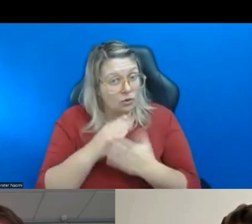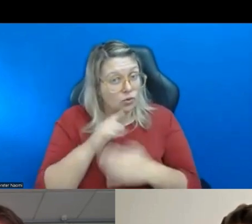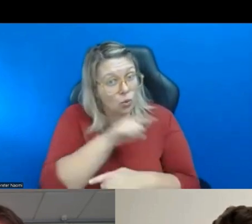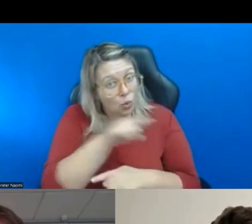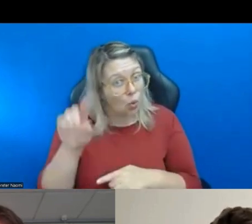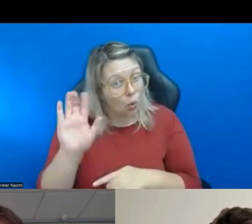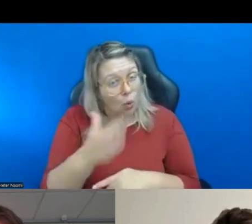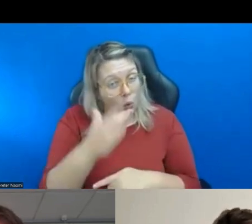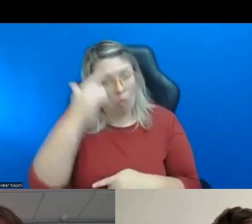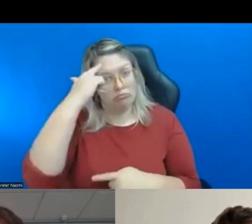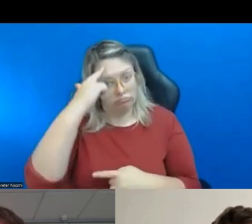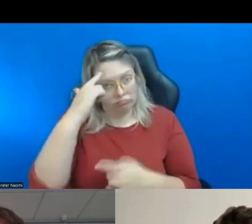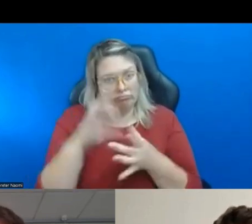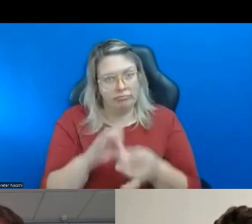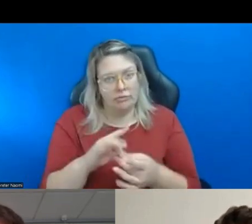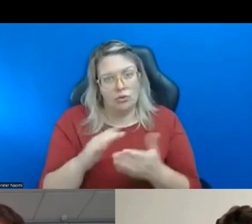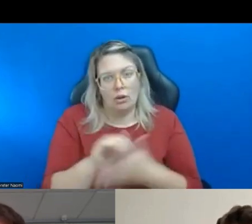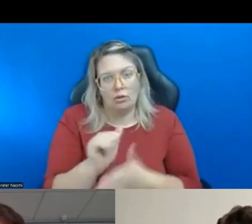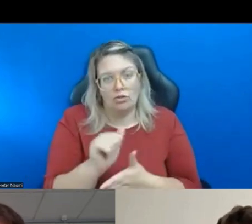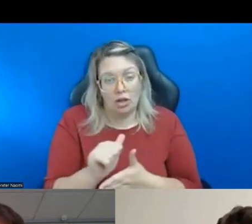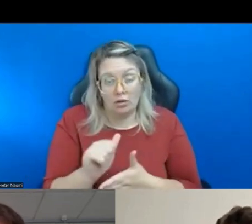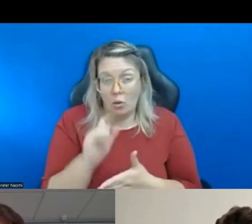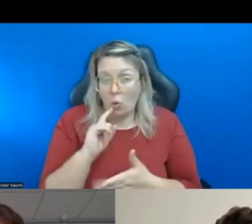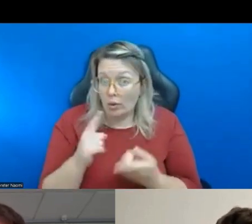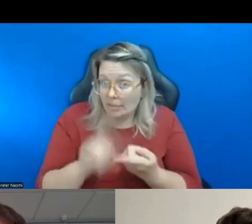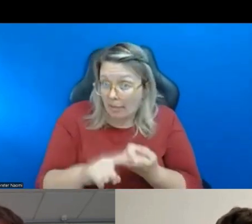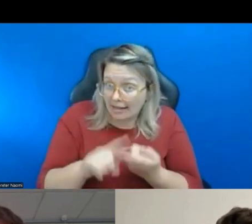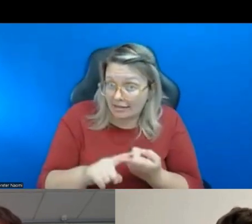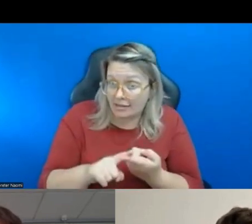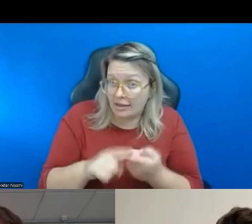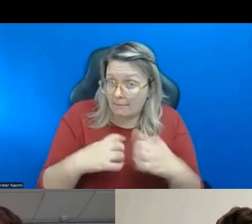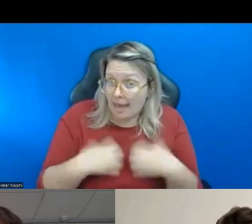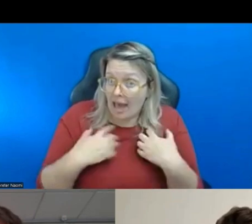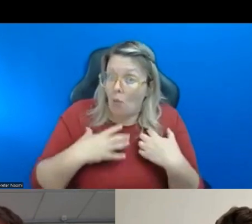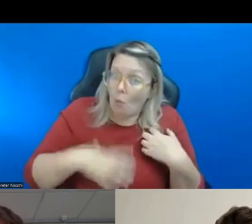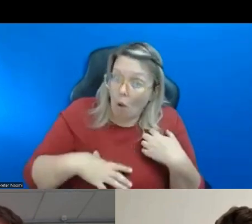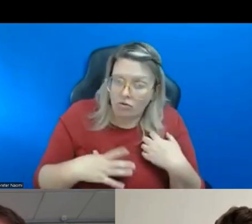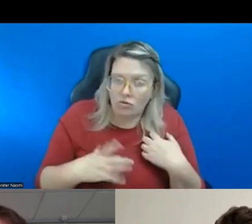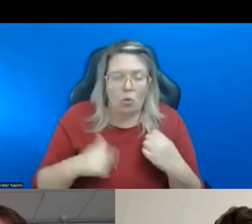it dependent on whether the chosen mayors want to talk about culture?